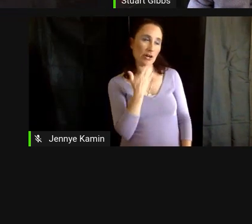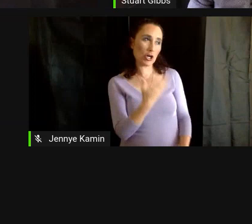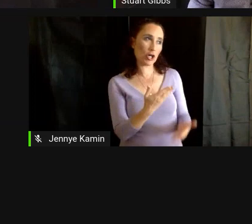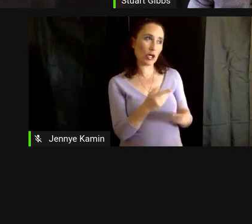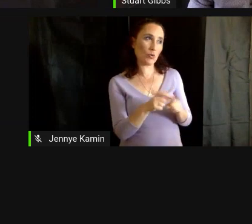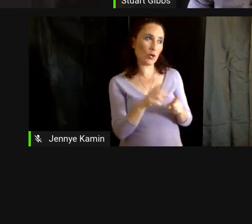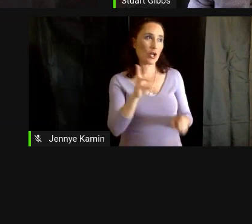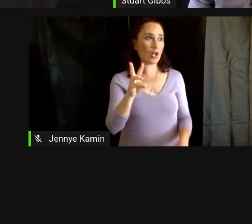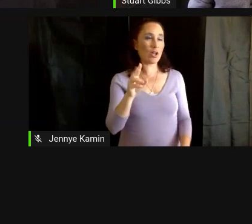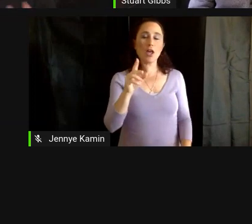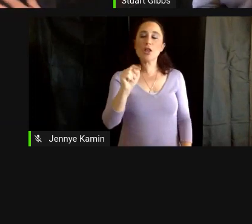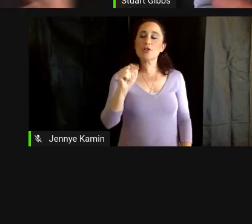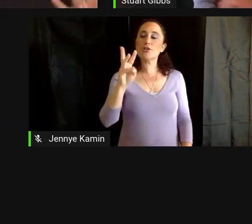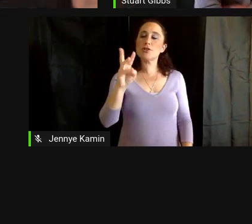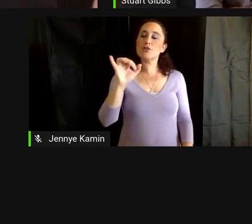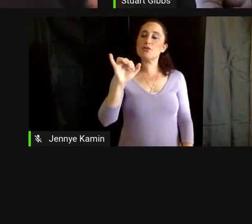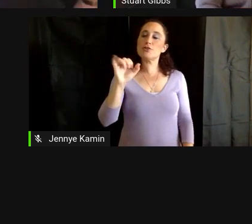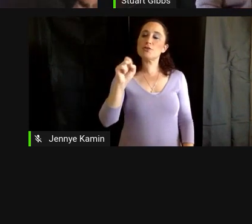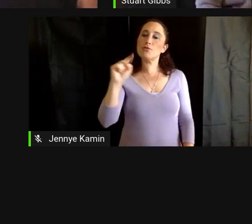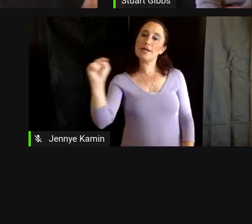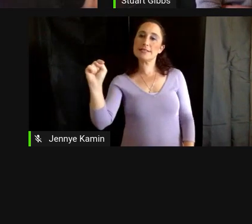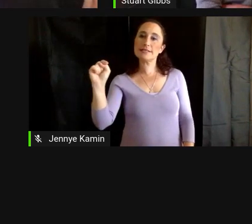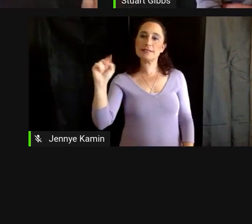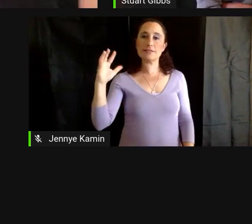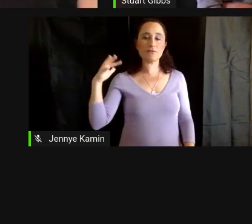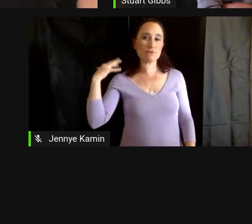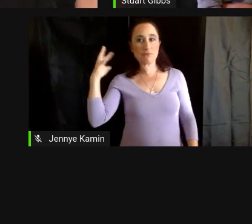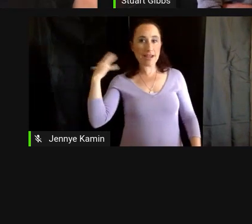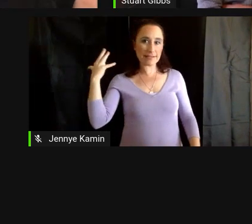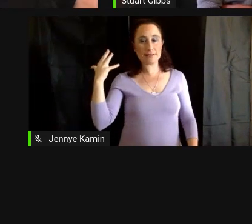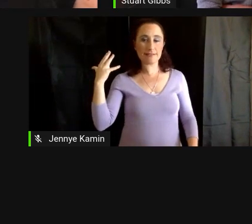twist. I got crazy, like outrageous.